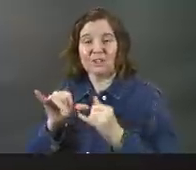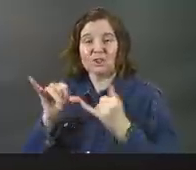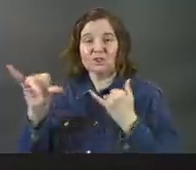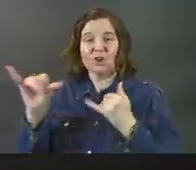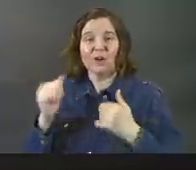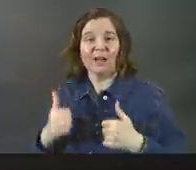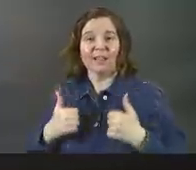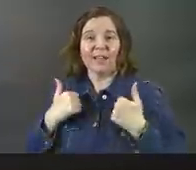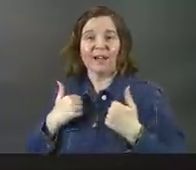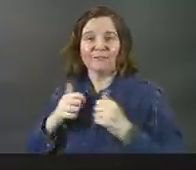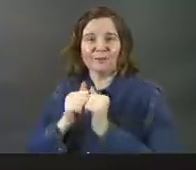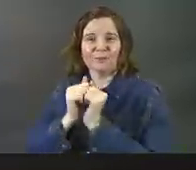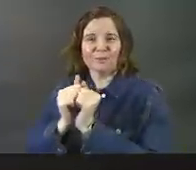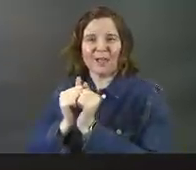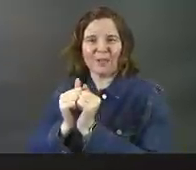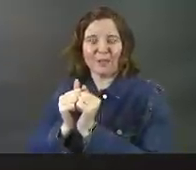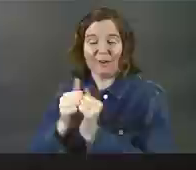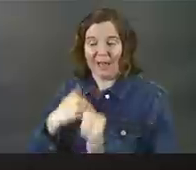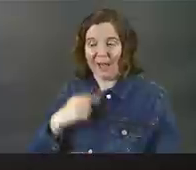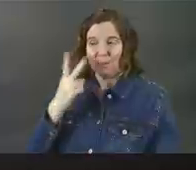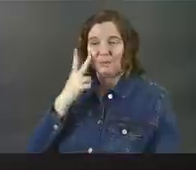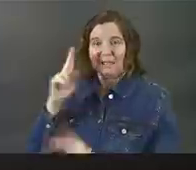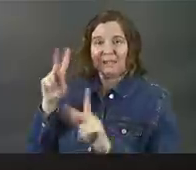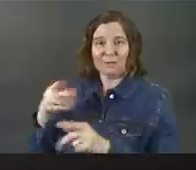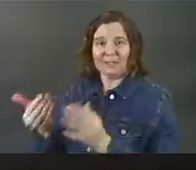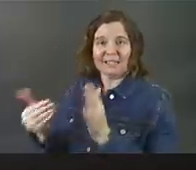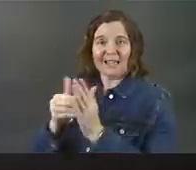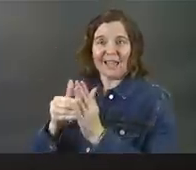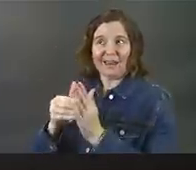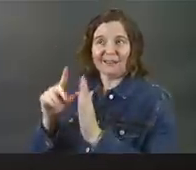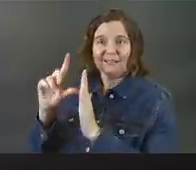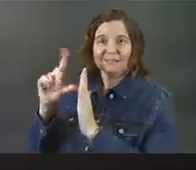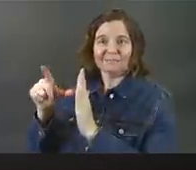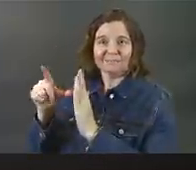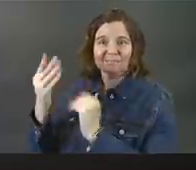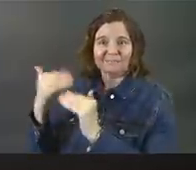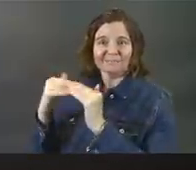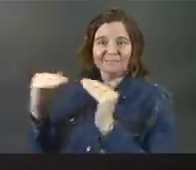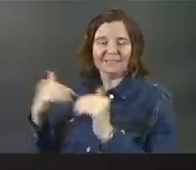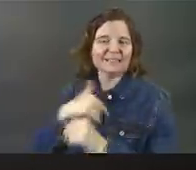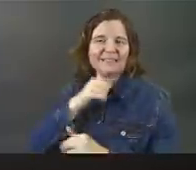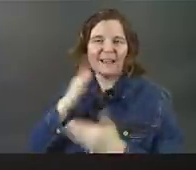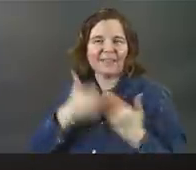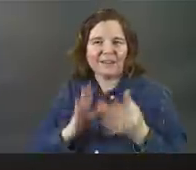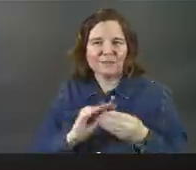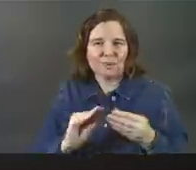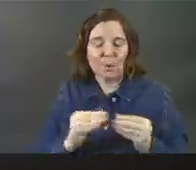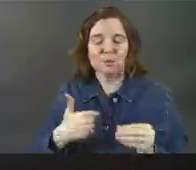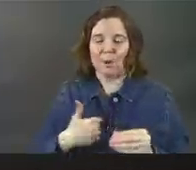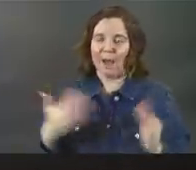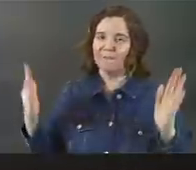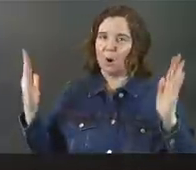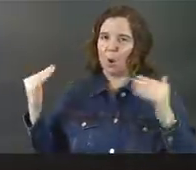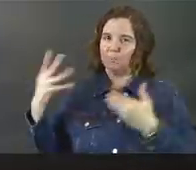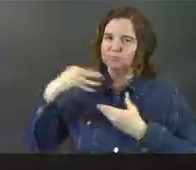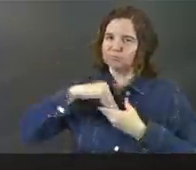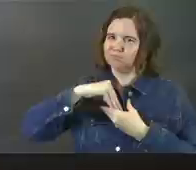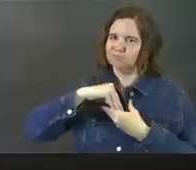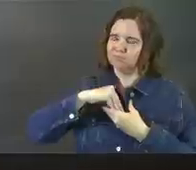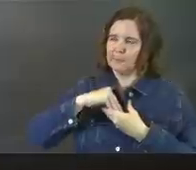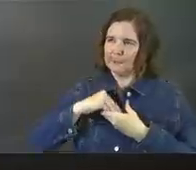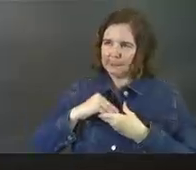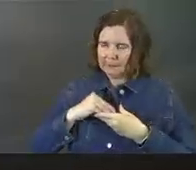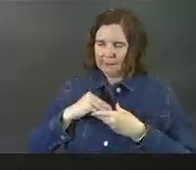eternal life together, right? I'm going to see this person again. This isn't the end of the story. So I have a hope that gets